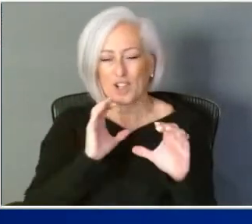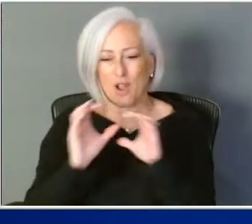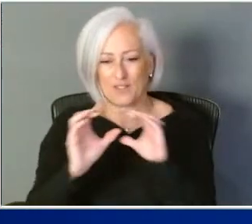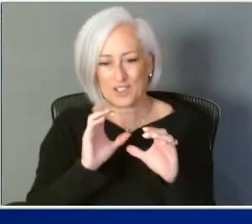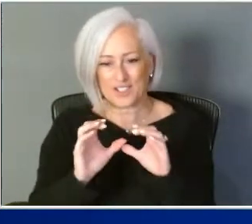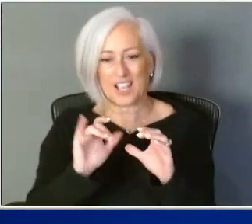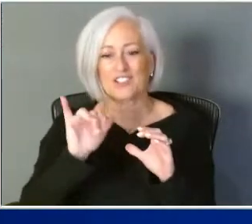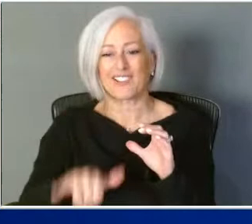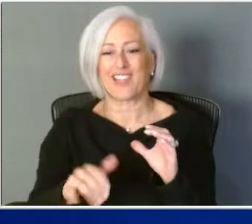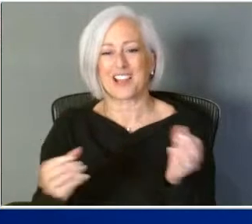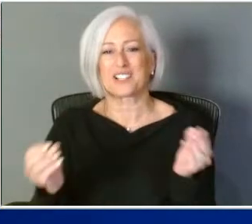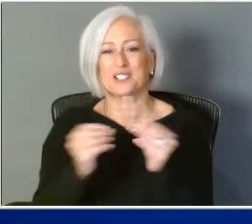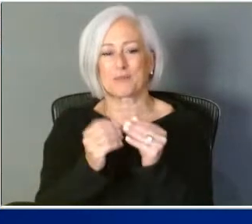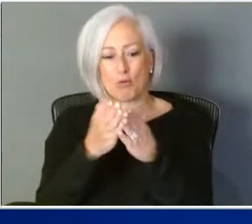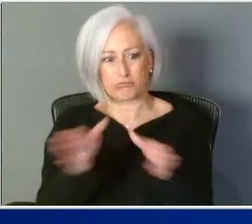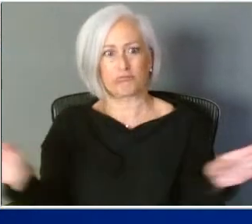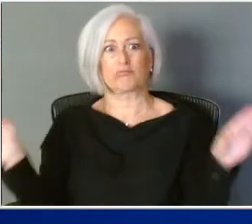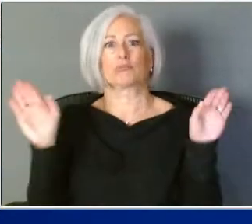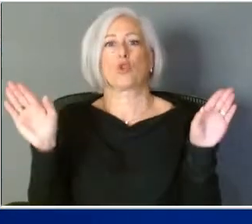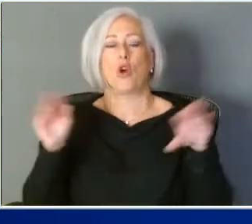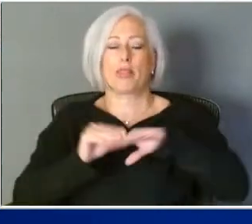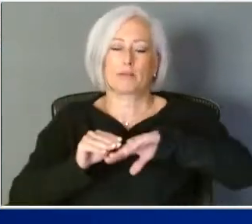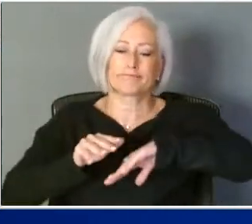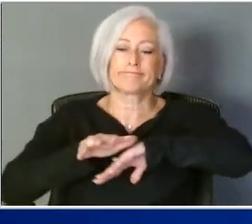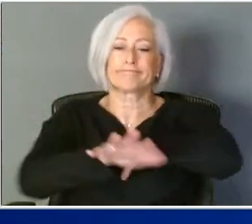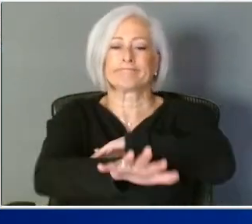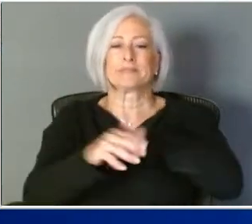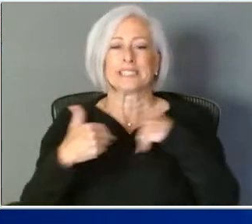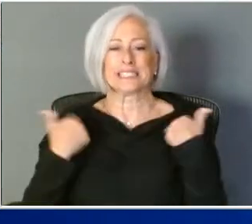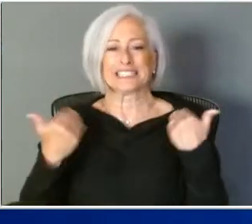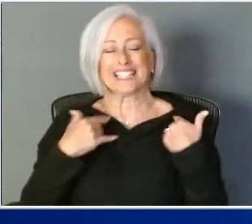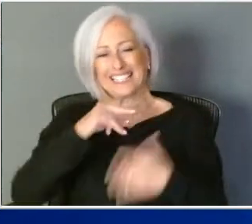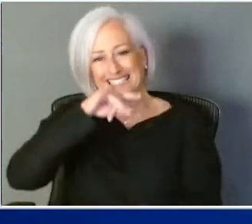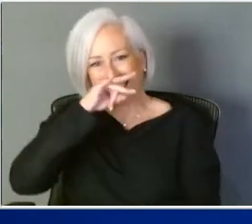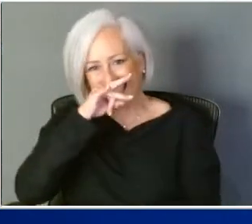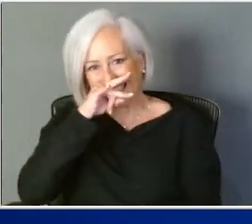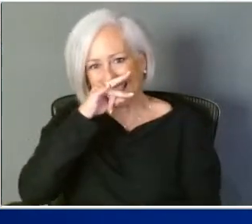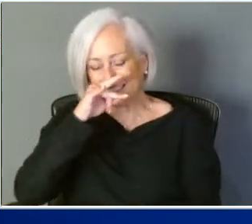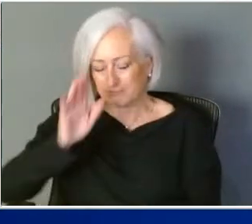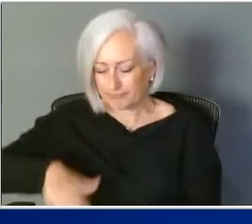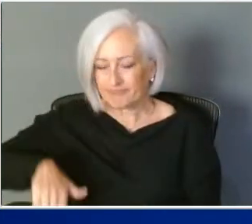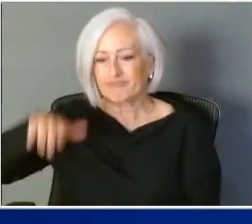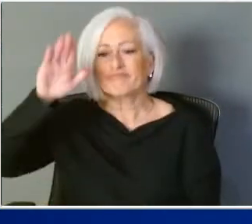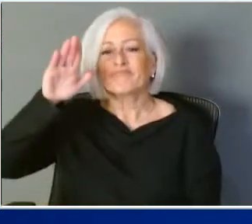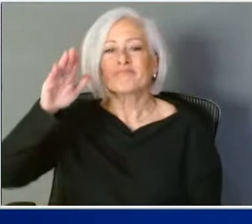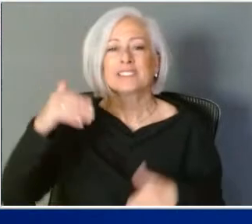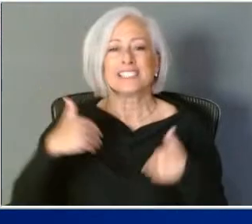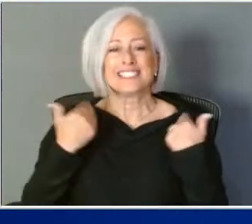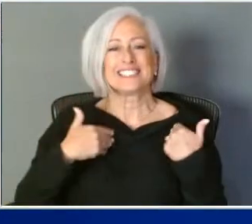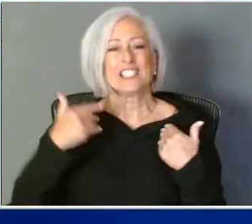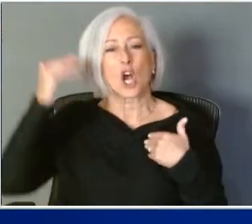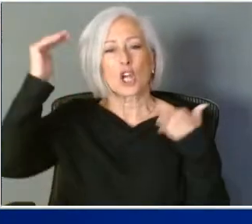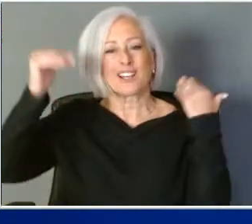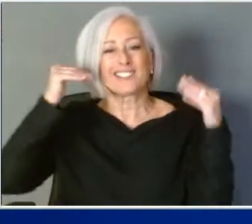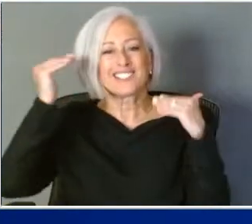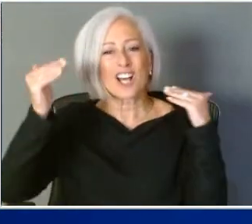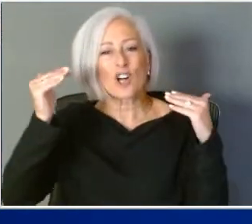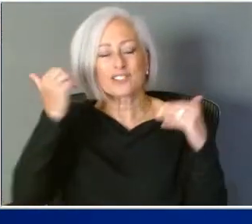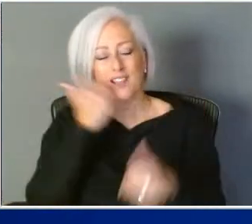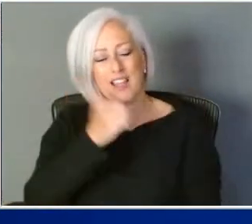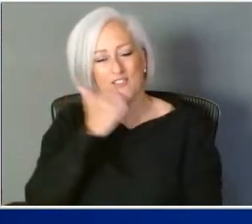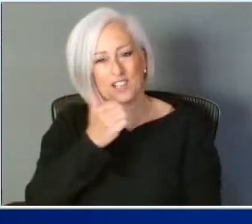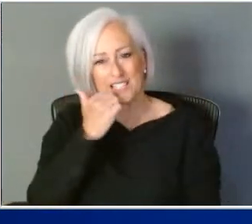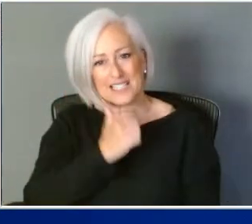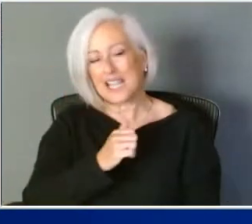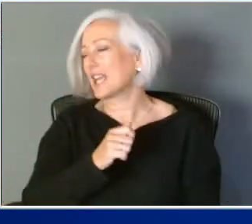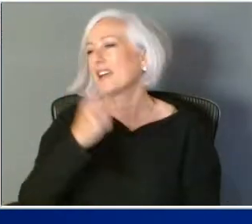and affects especially younger kids, adolescents, young adults on an everyday basis, due for multiple